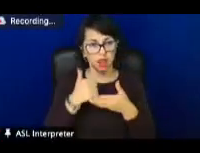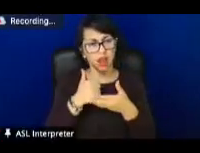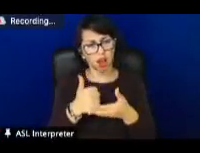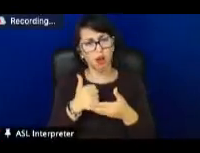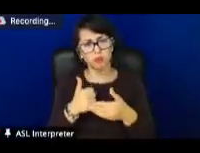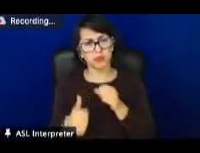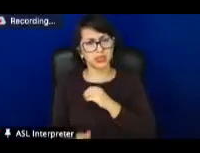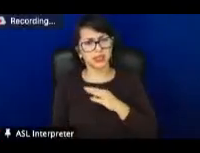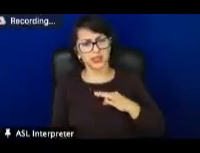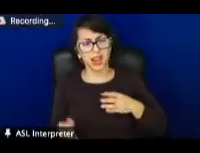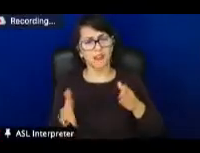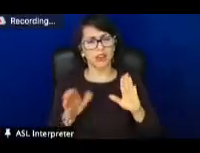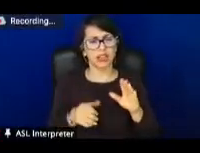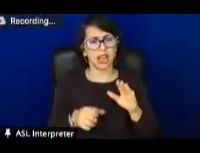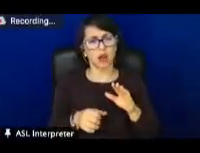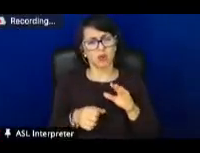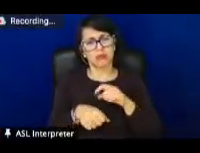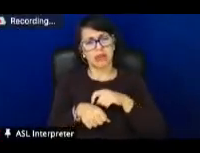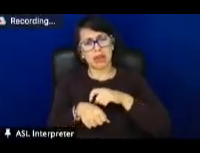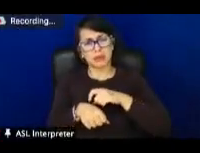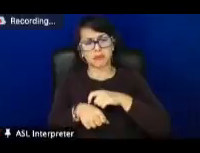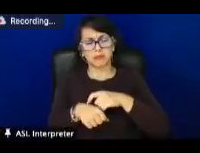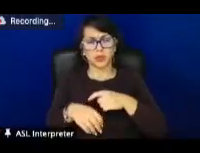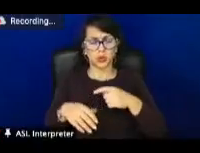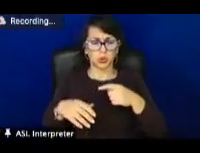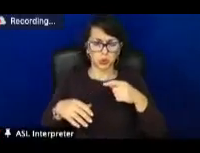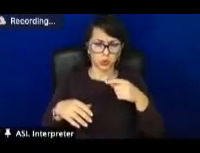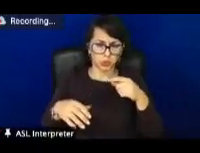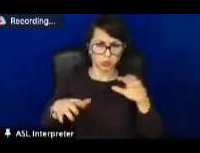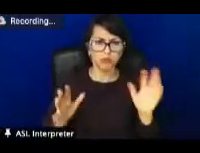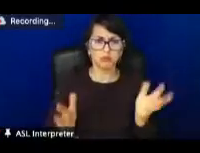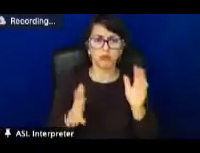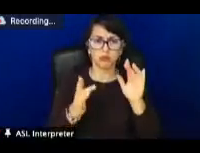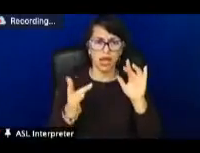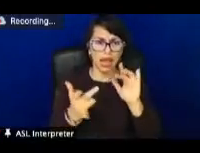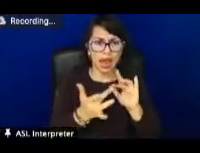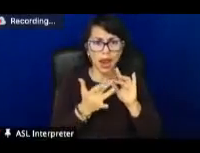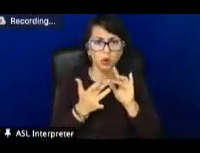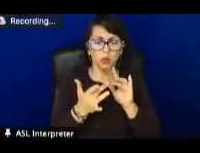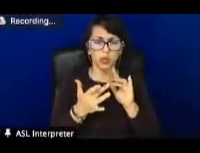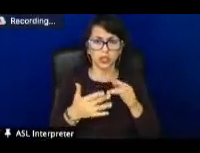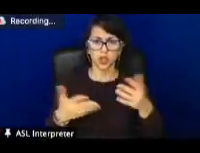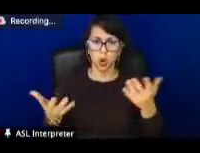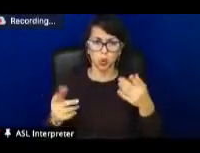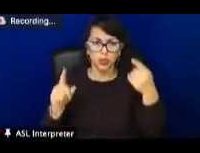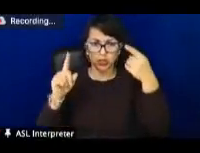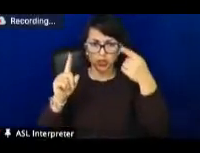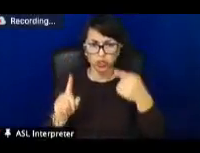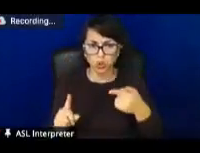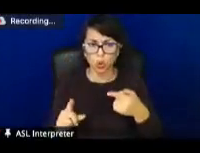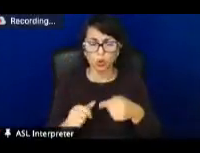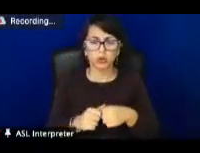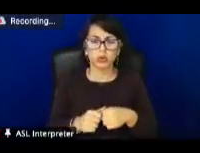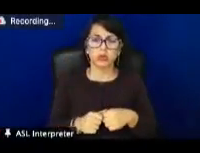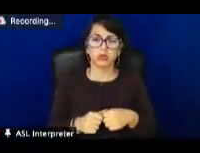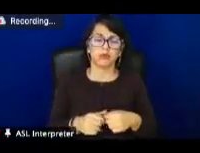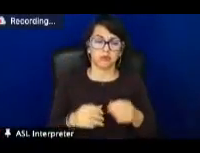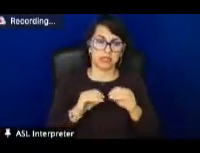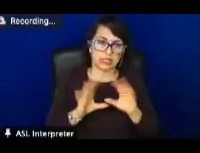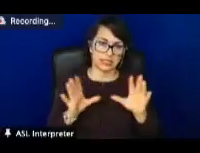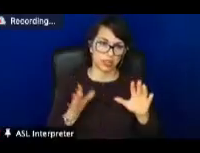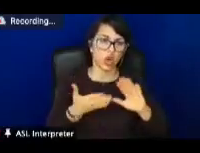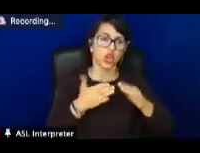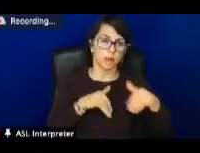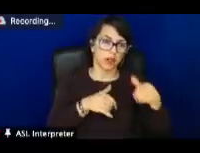identify how we push outreach and what the targeted ask is. And so now it's very clear we're focusing on communities of interest input, but as